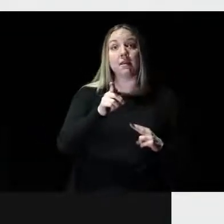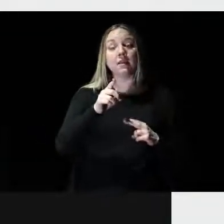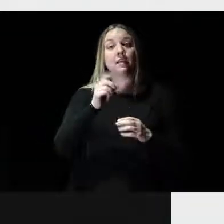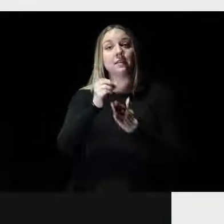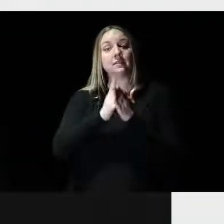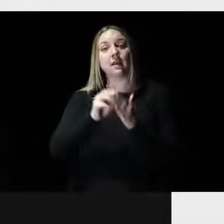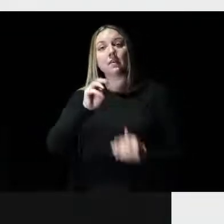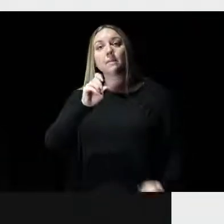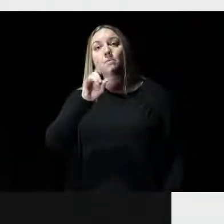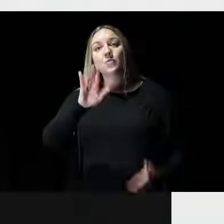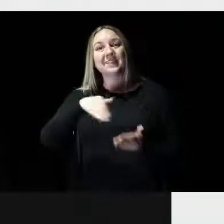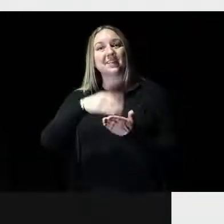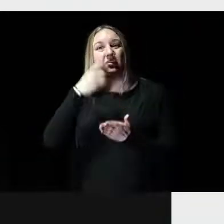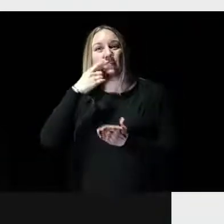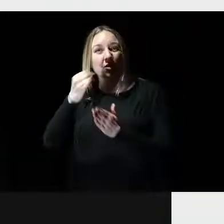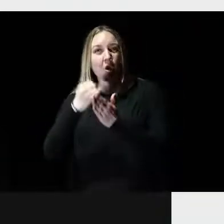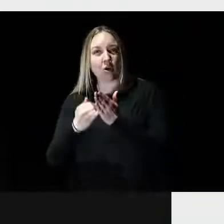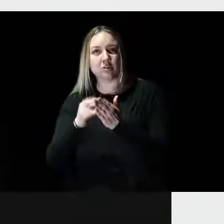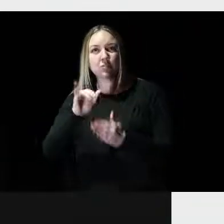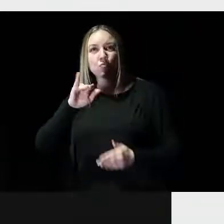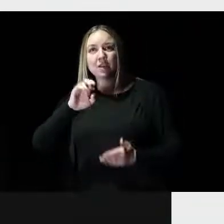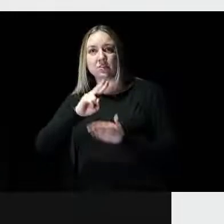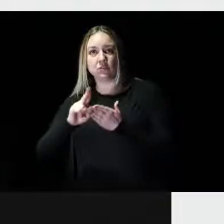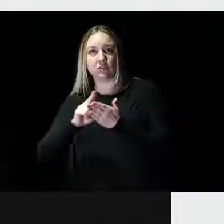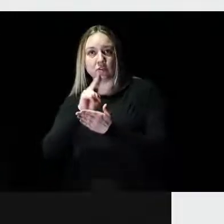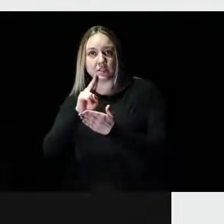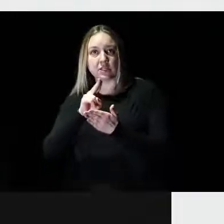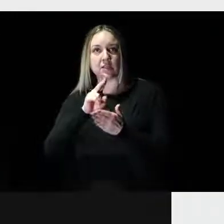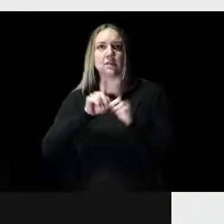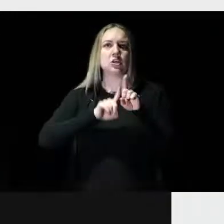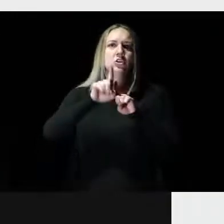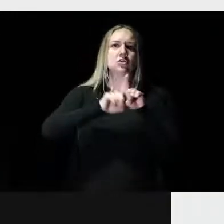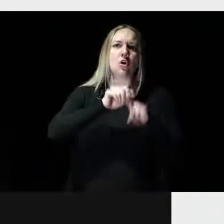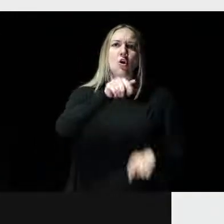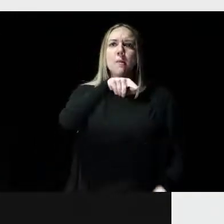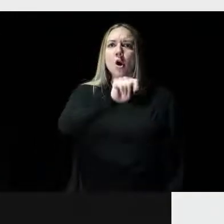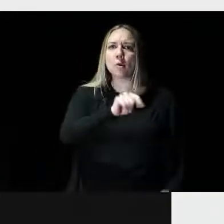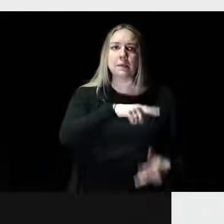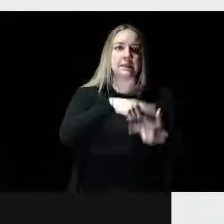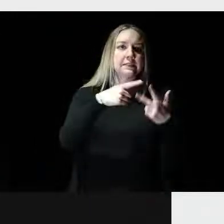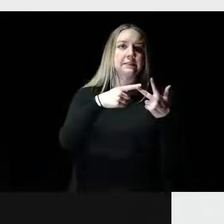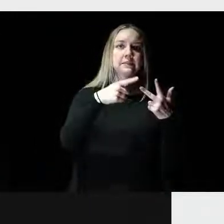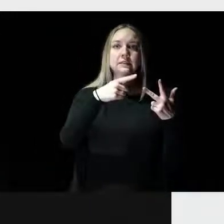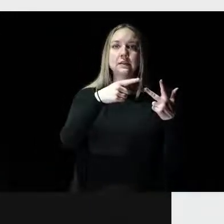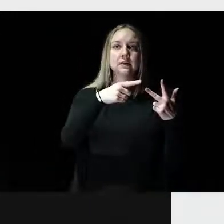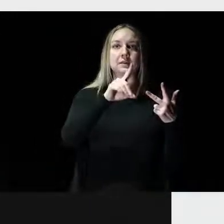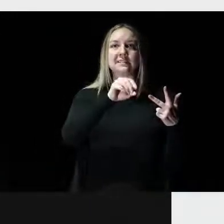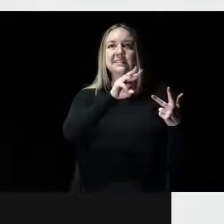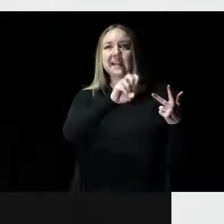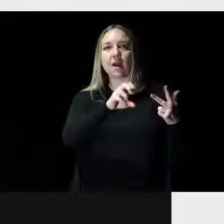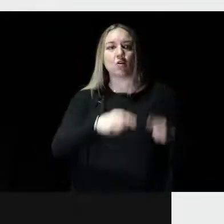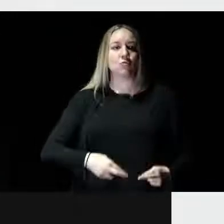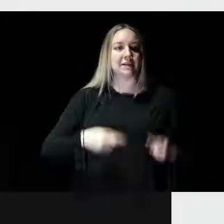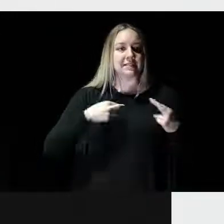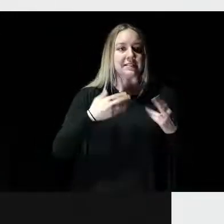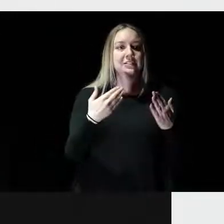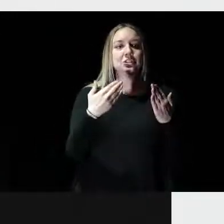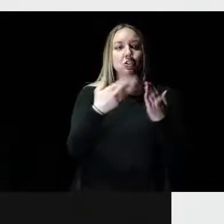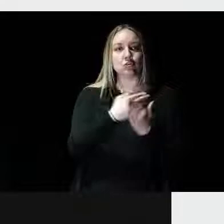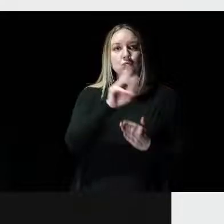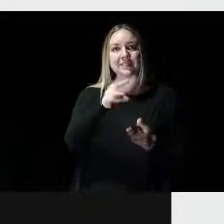Rice University, MoMA Queens, Star Apartments, the Pittman Dowell Residence, the new 6th Street